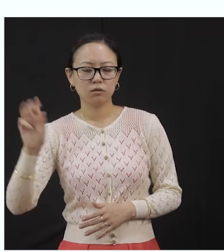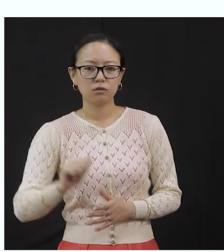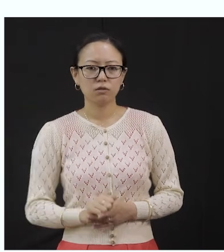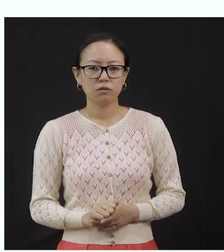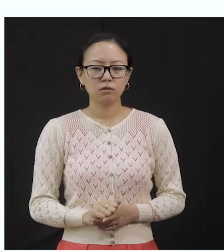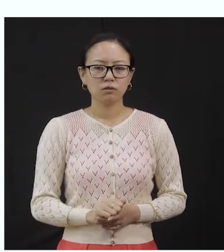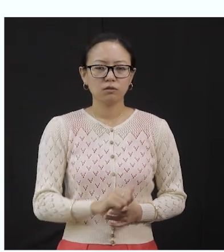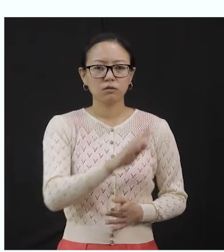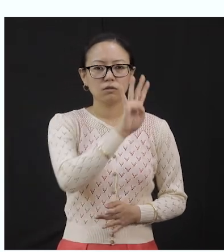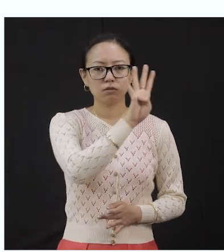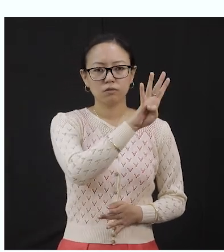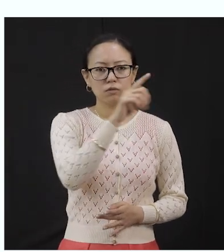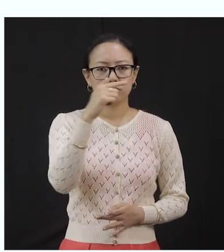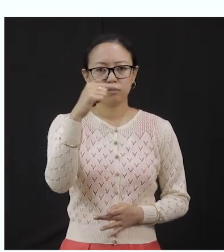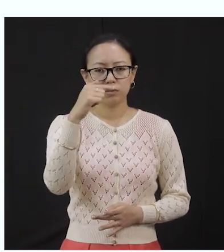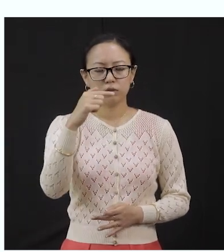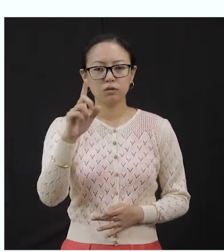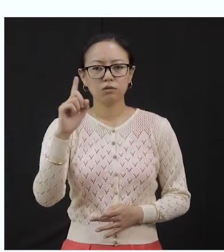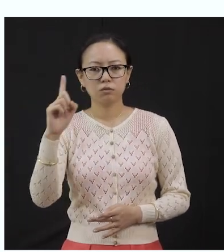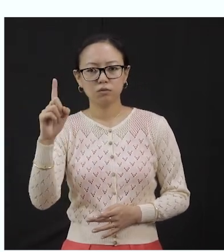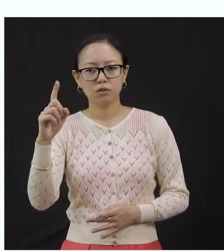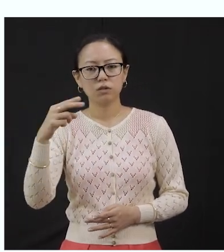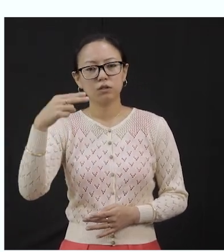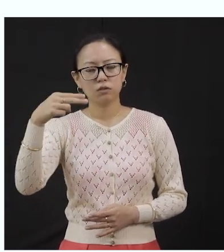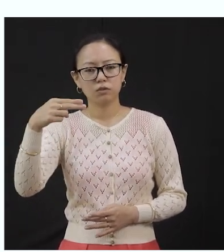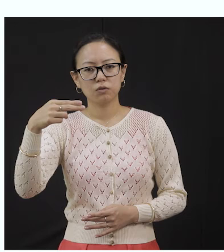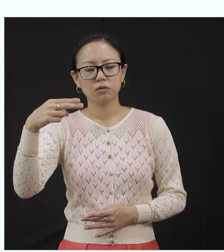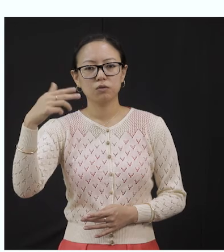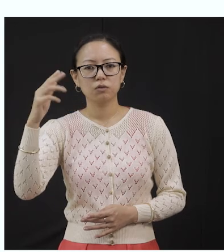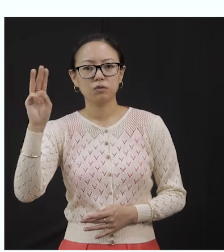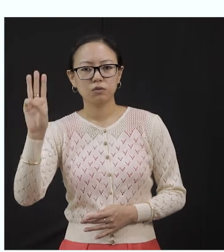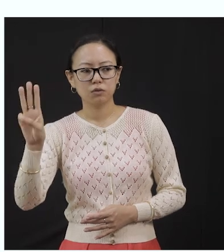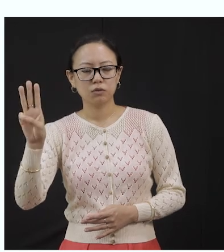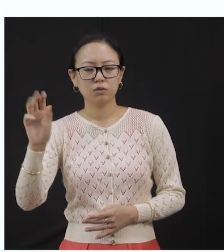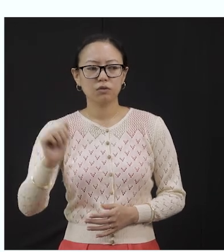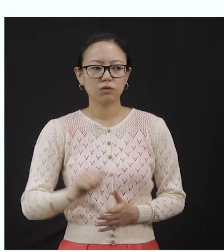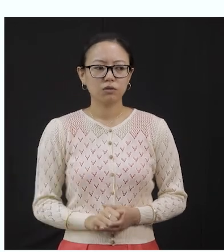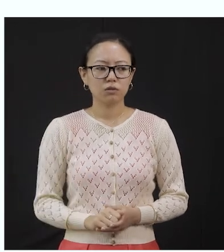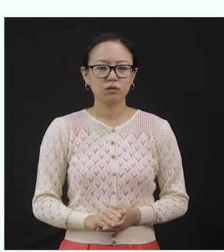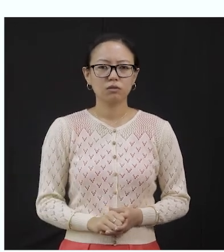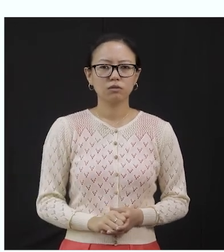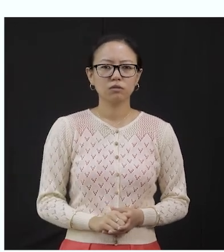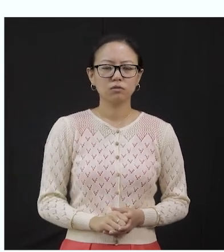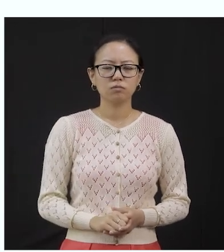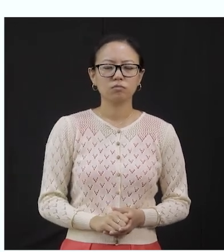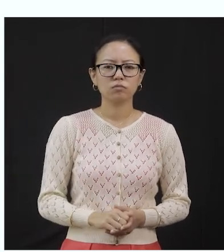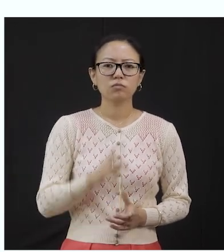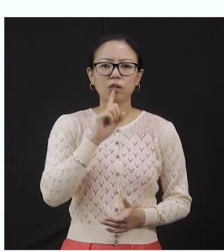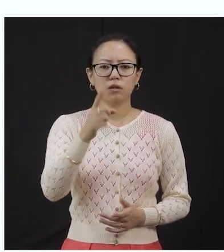3. 4 minus 1 is equal to 3. Then tell me, what's the answer of 10 minus